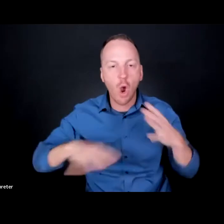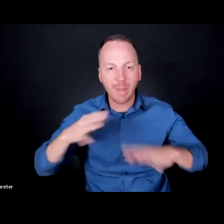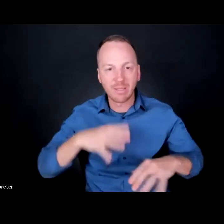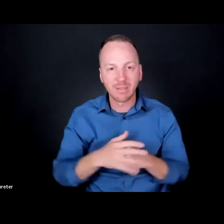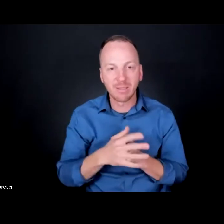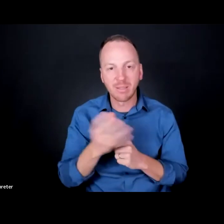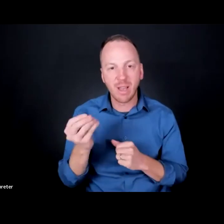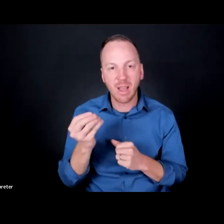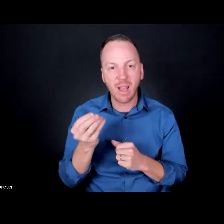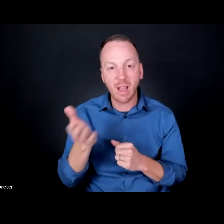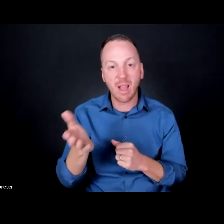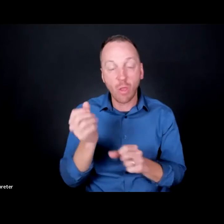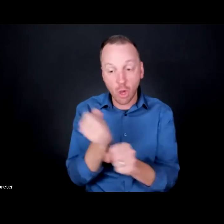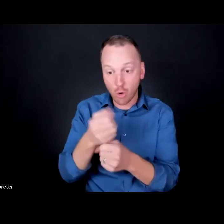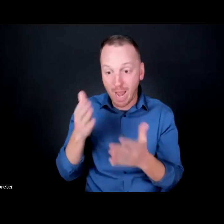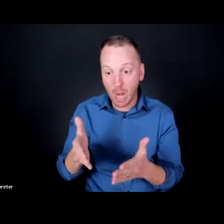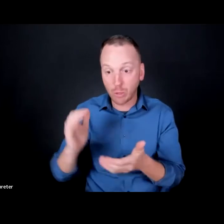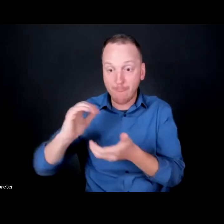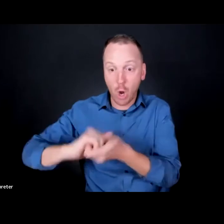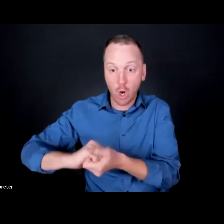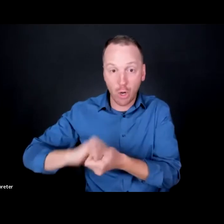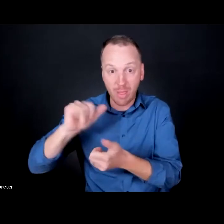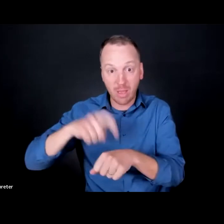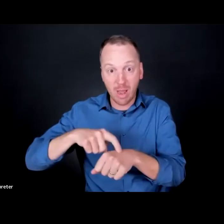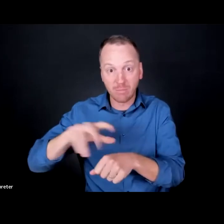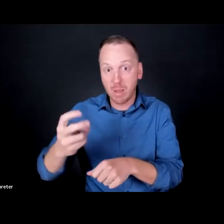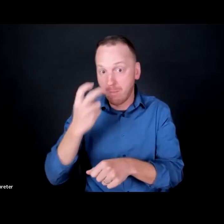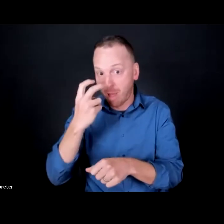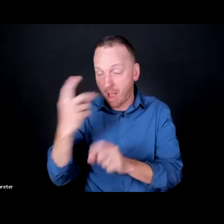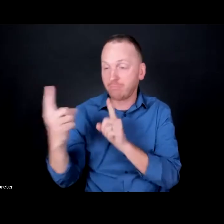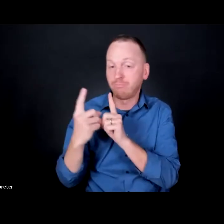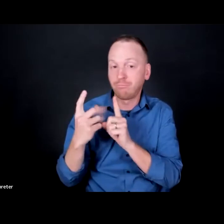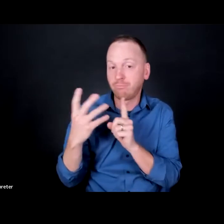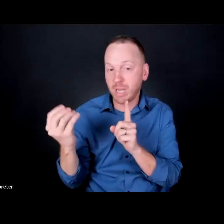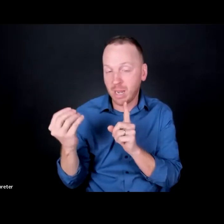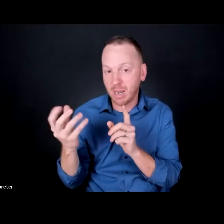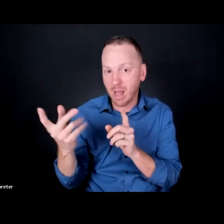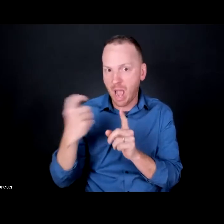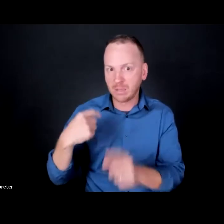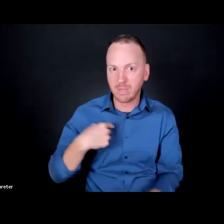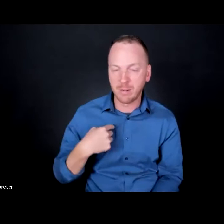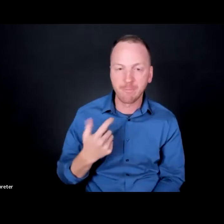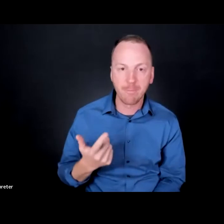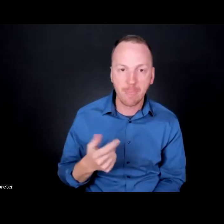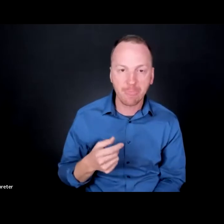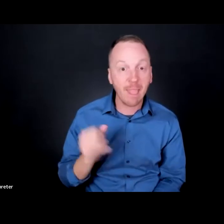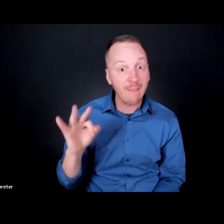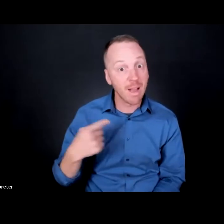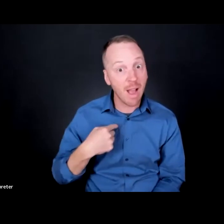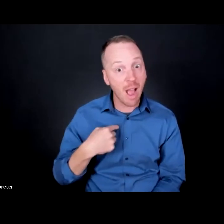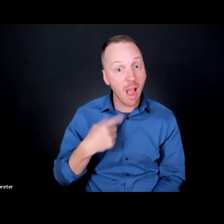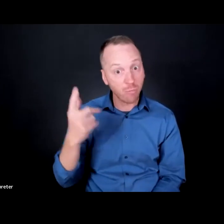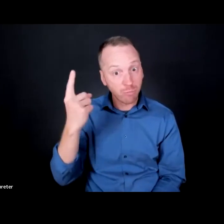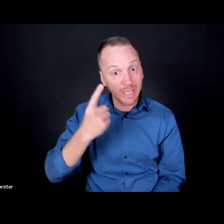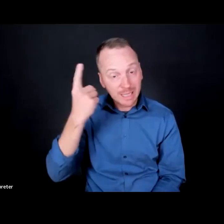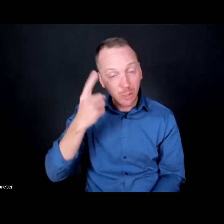And the curator's partner at the time, who is blind, came up to me and asked me if I would ever